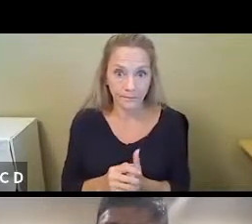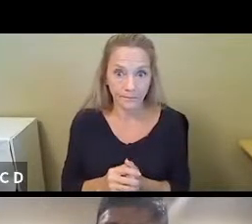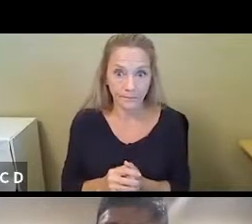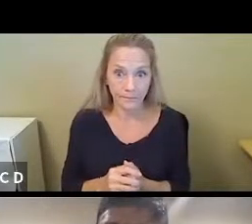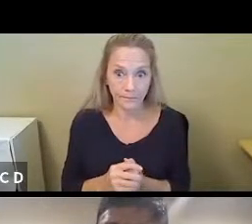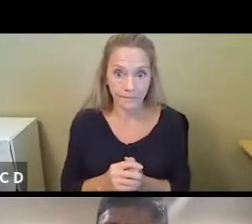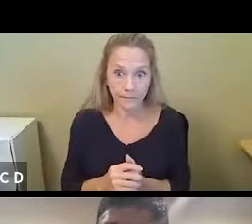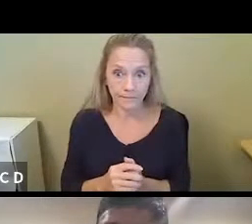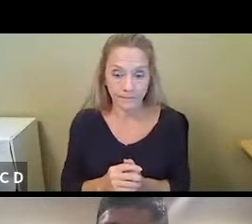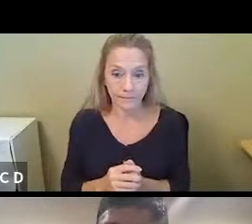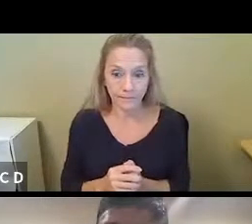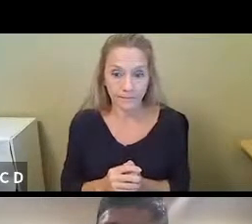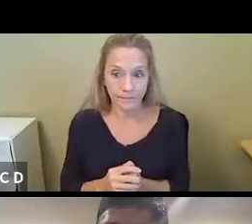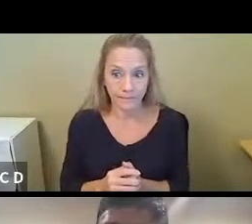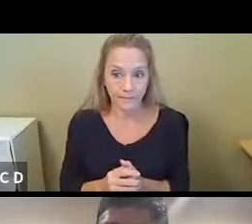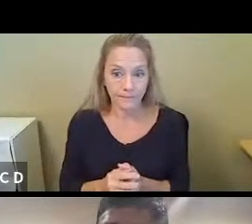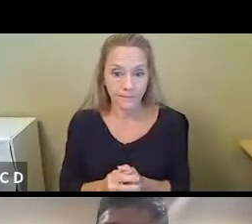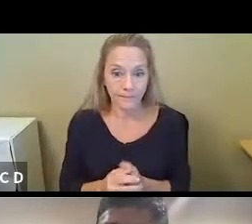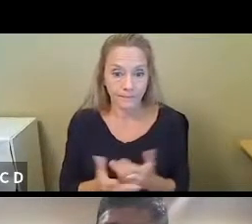So I guess